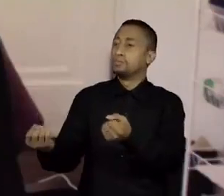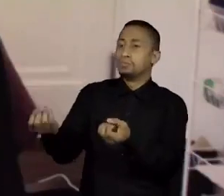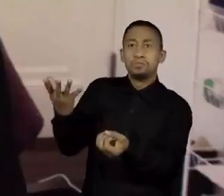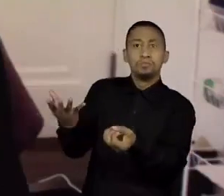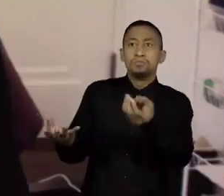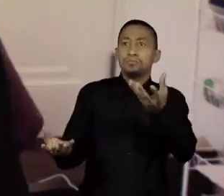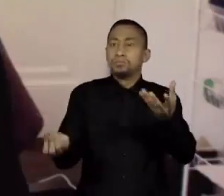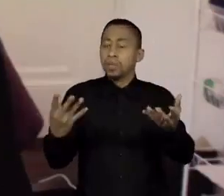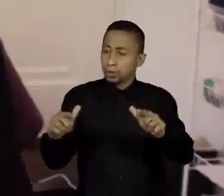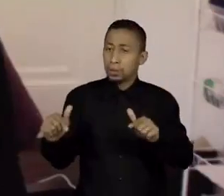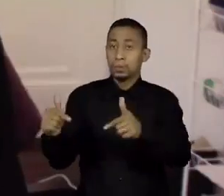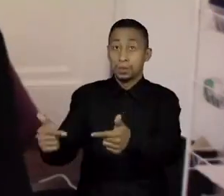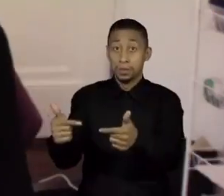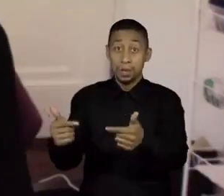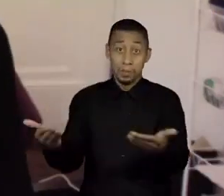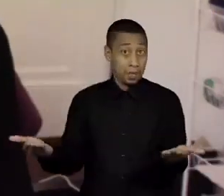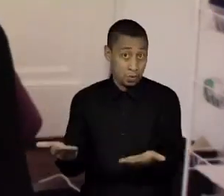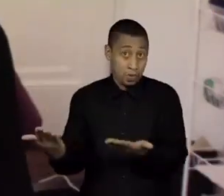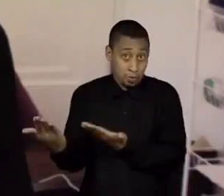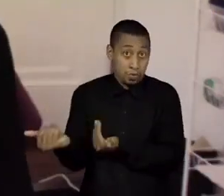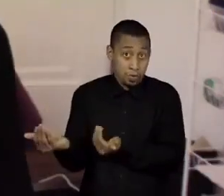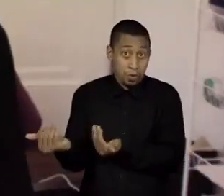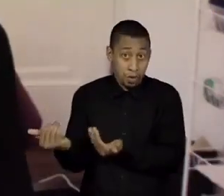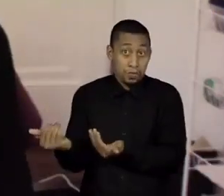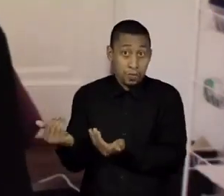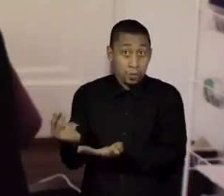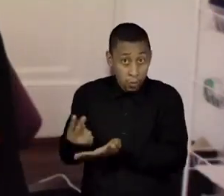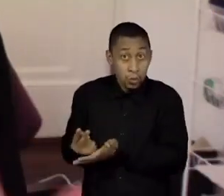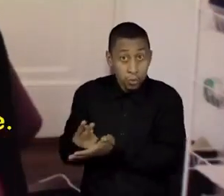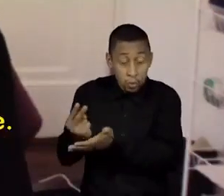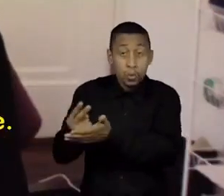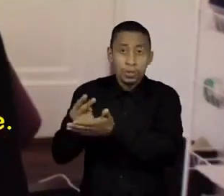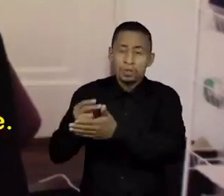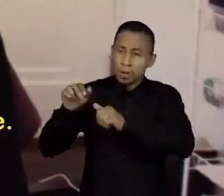continue to stay engaged, they will form a critical mass